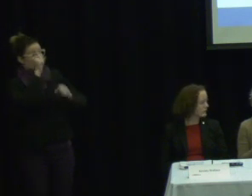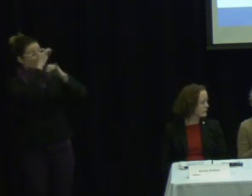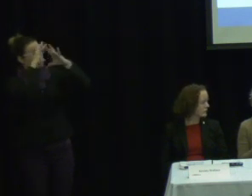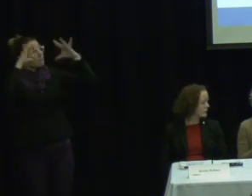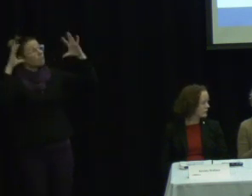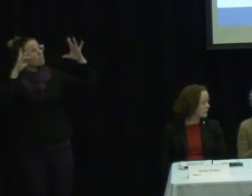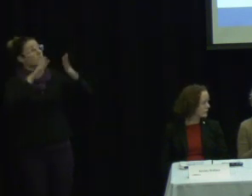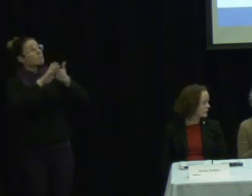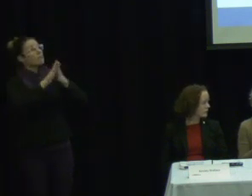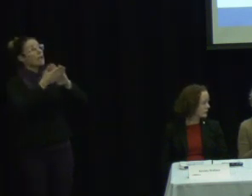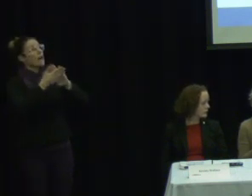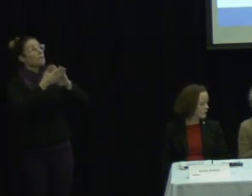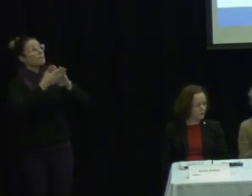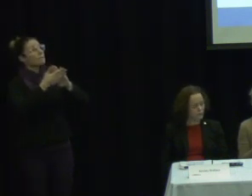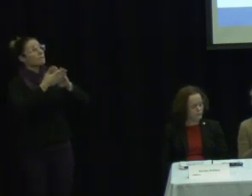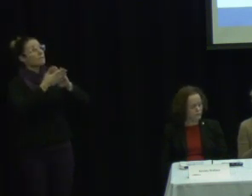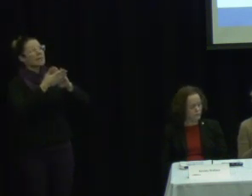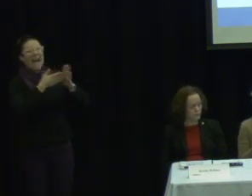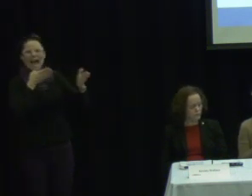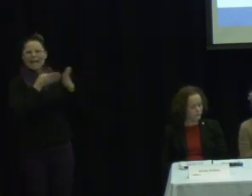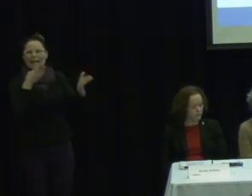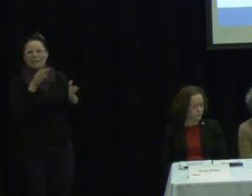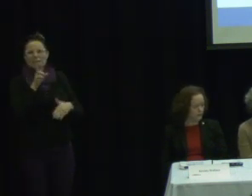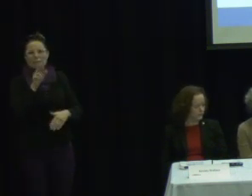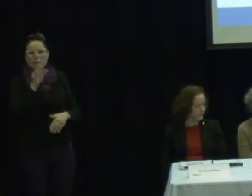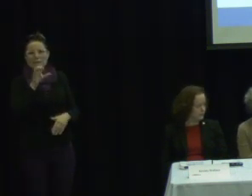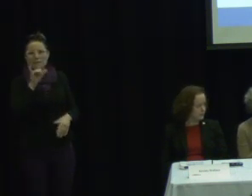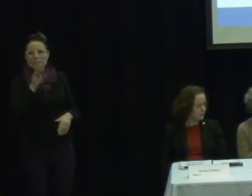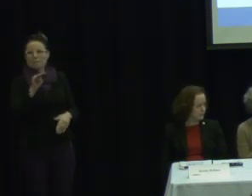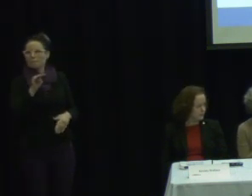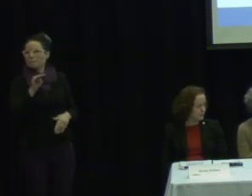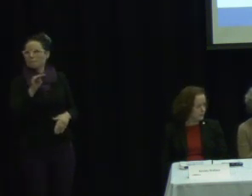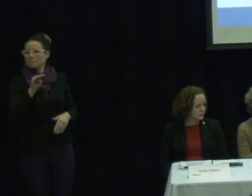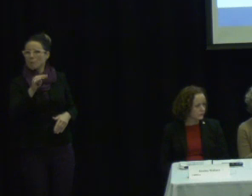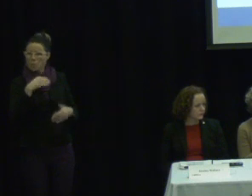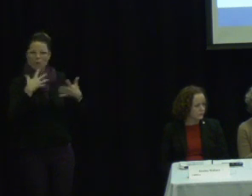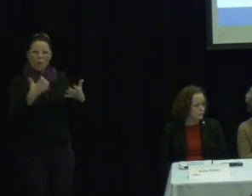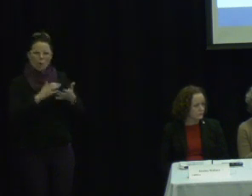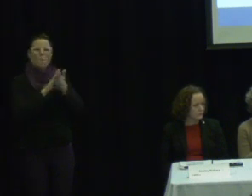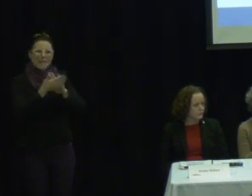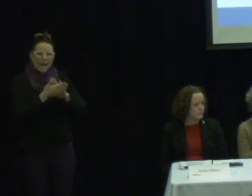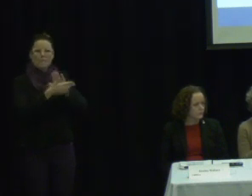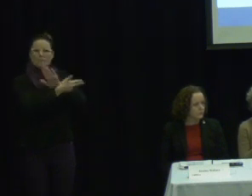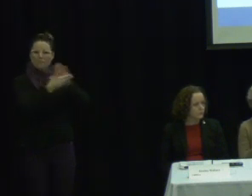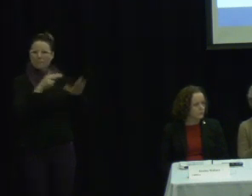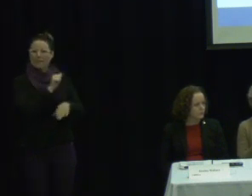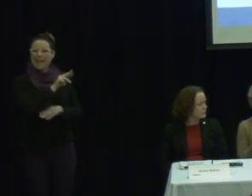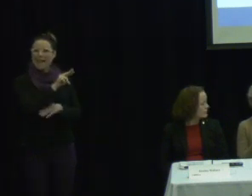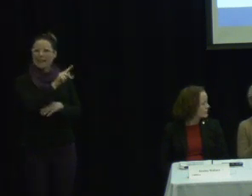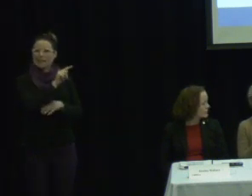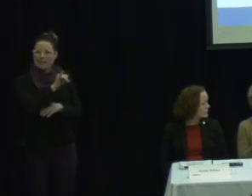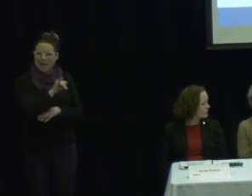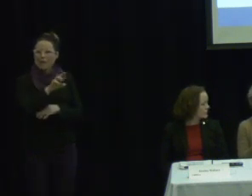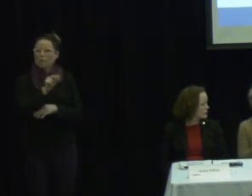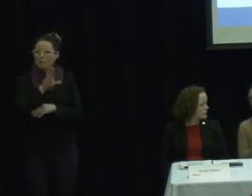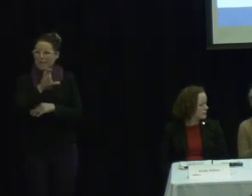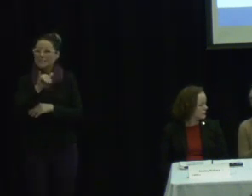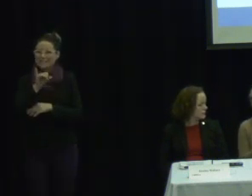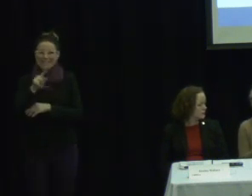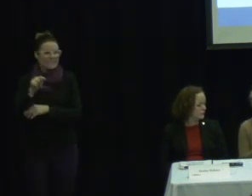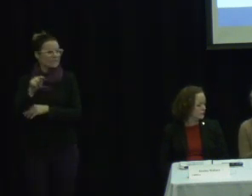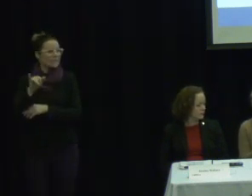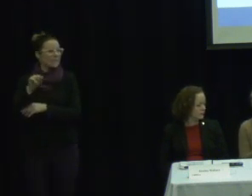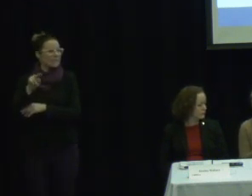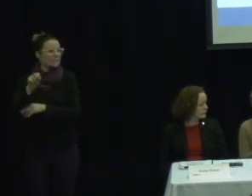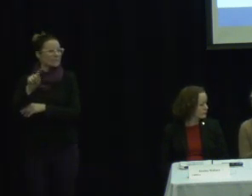And, you know, there's no question that we want to be an anti-racist institution. I think I've been clear about saying that that's